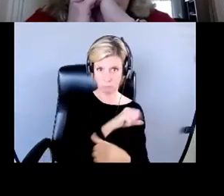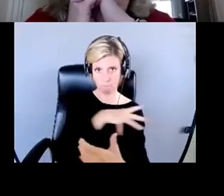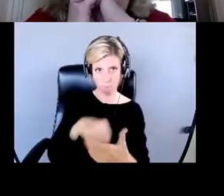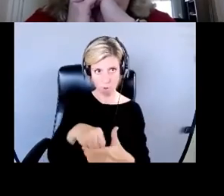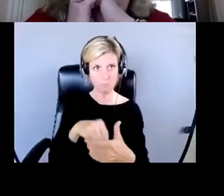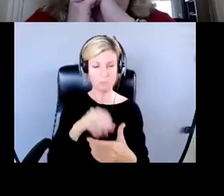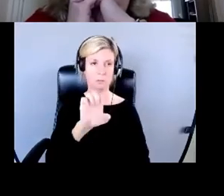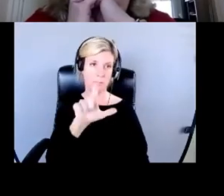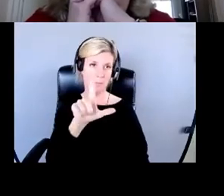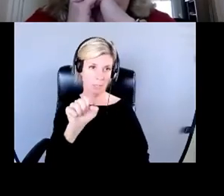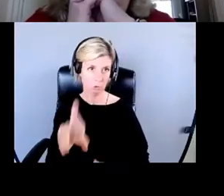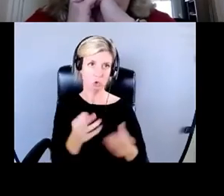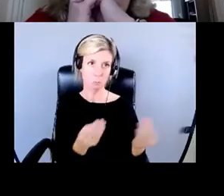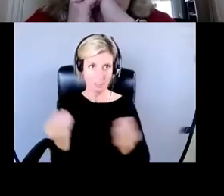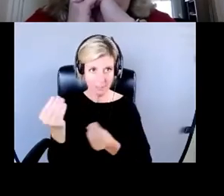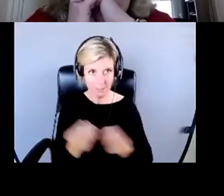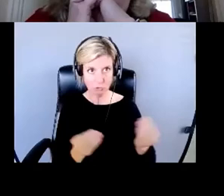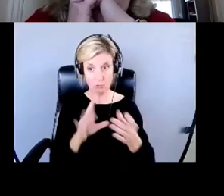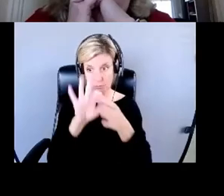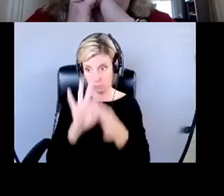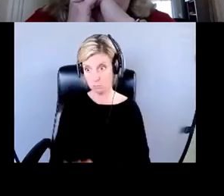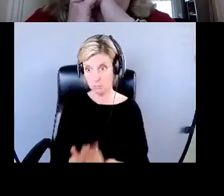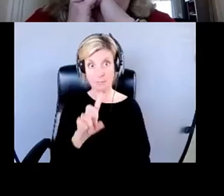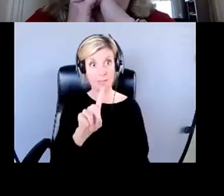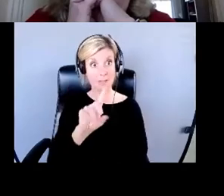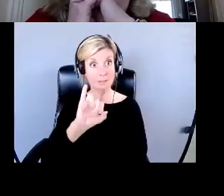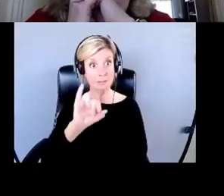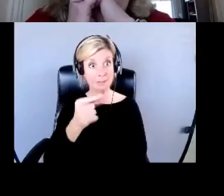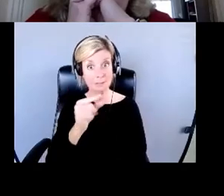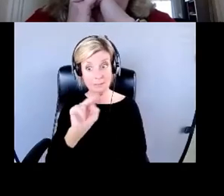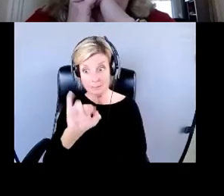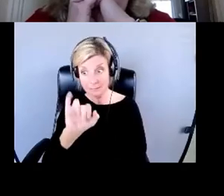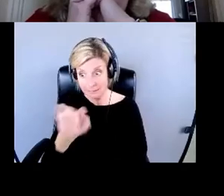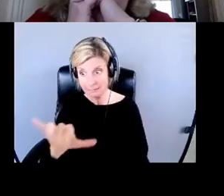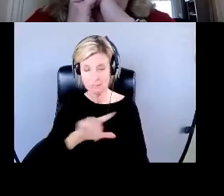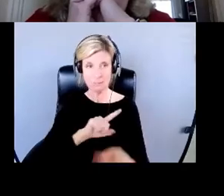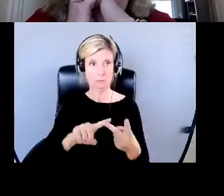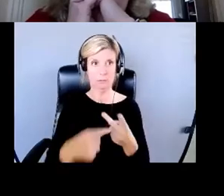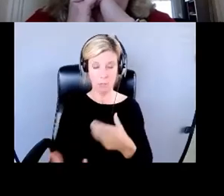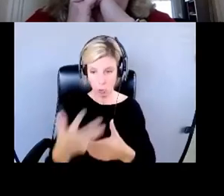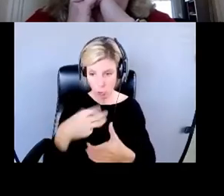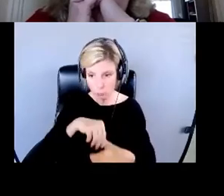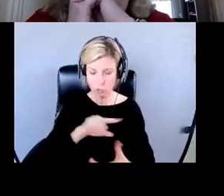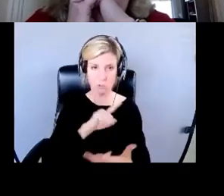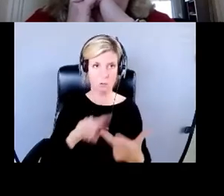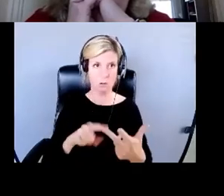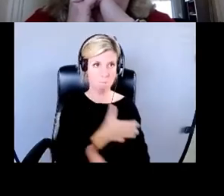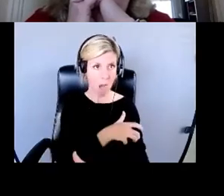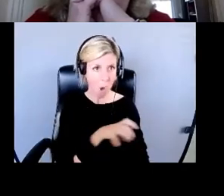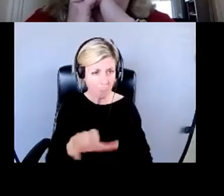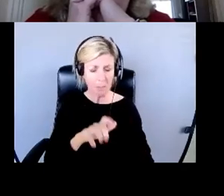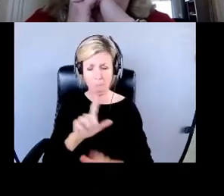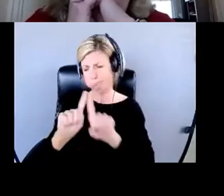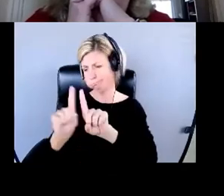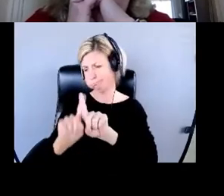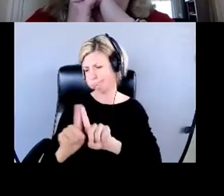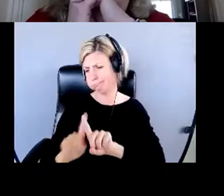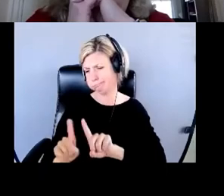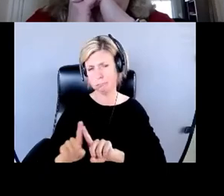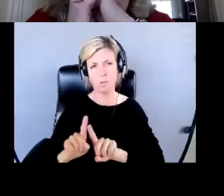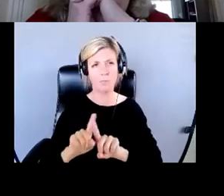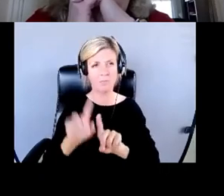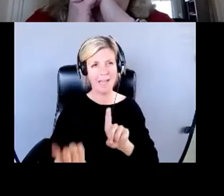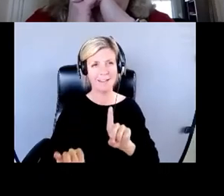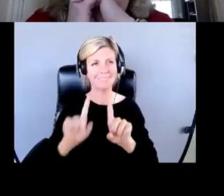to respect, to dignity, to inclusion, to engagement, to empowerment, all of those kinds of collaborative